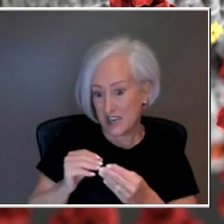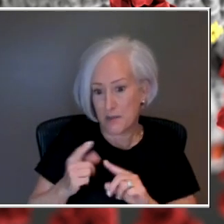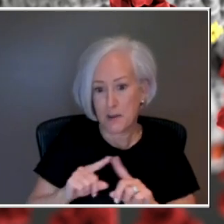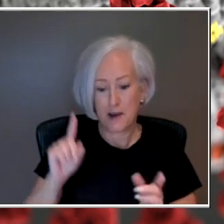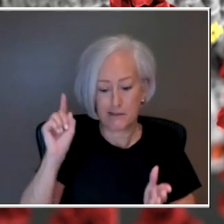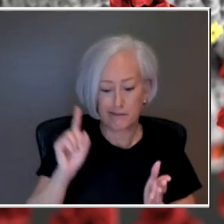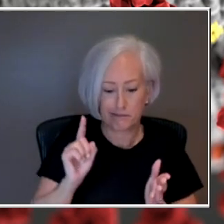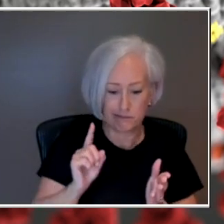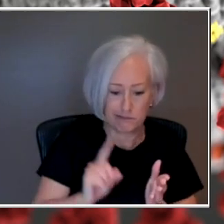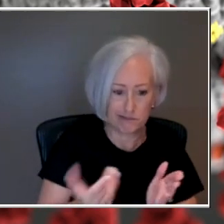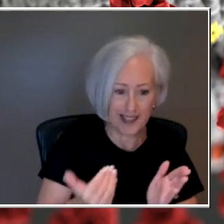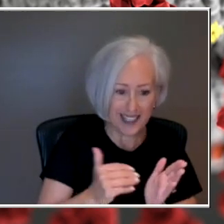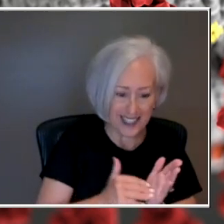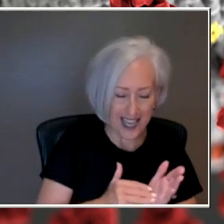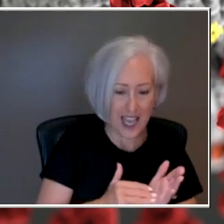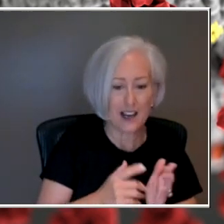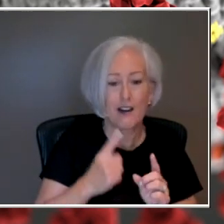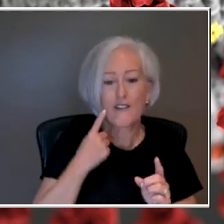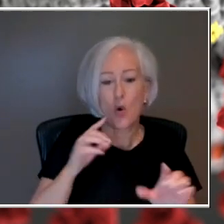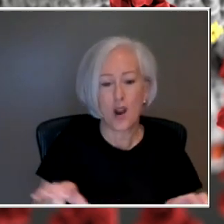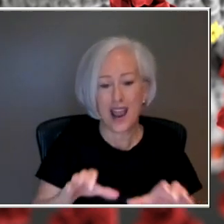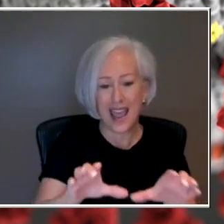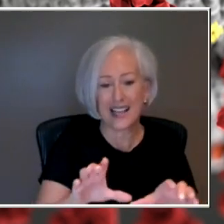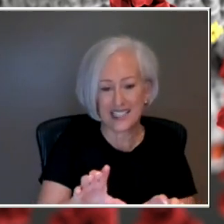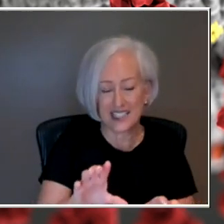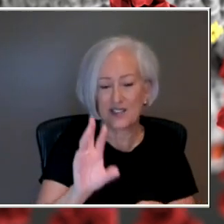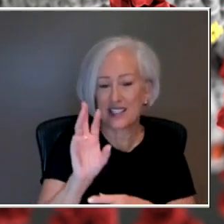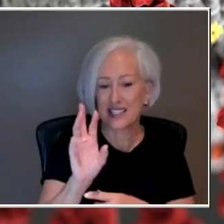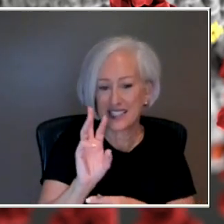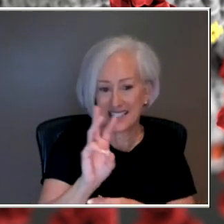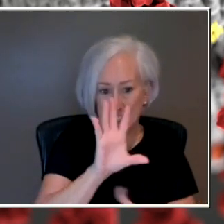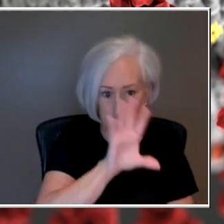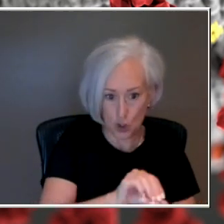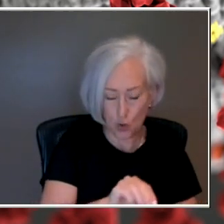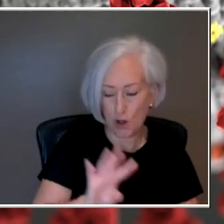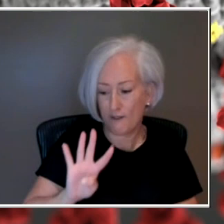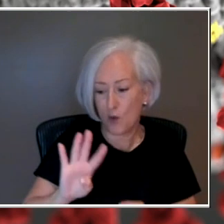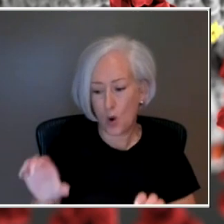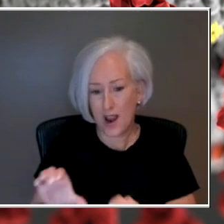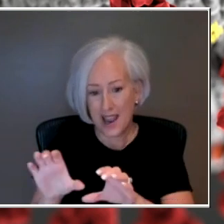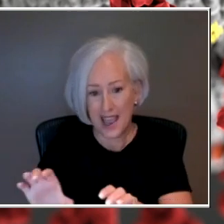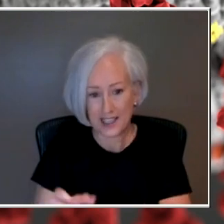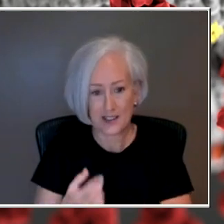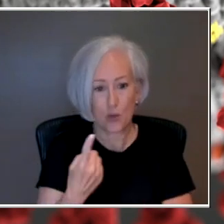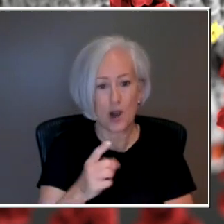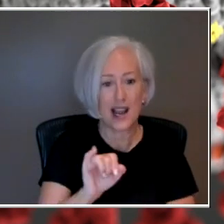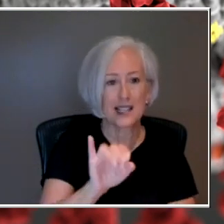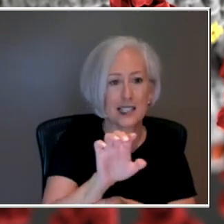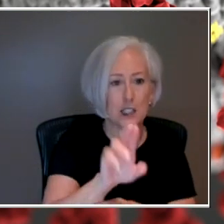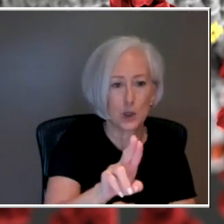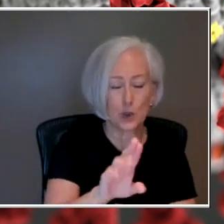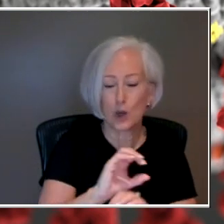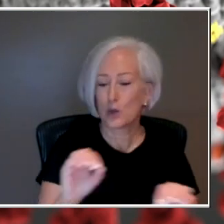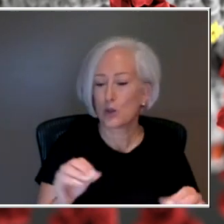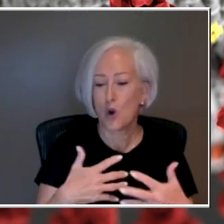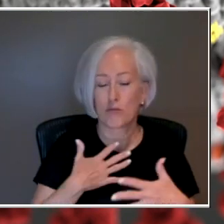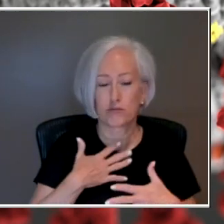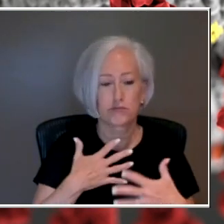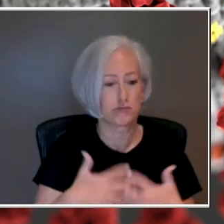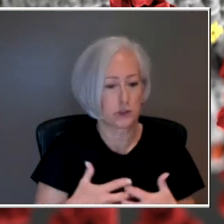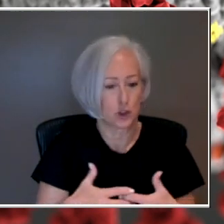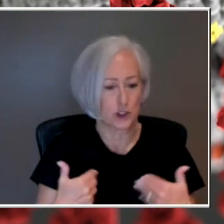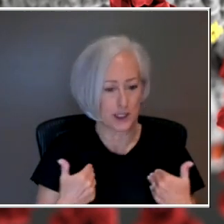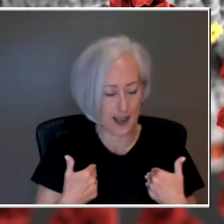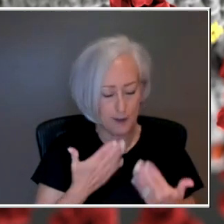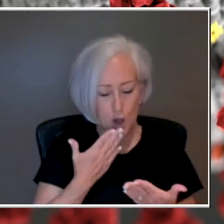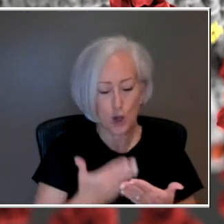as far as the active cases. We have 6 total. 4 active, 1 in the ICU, 0 on the ventilator. So good trend so far. We'll see